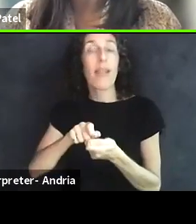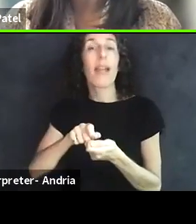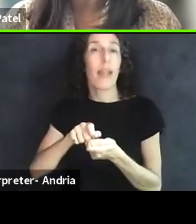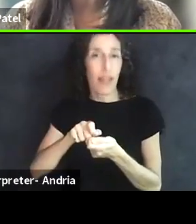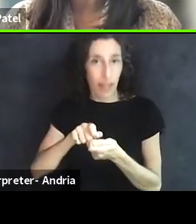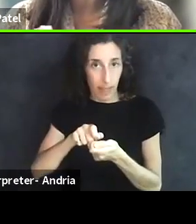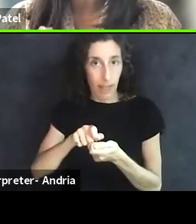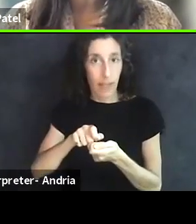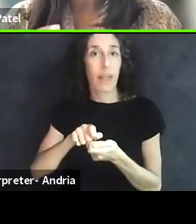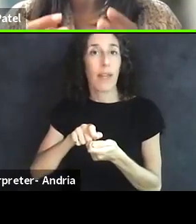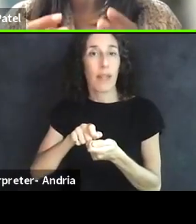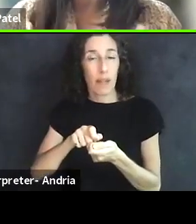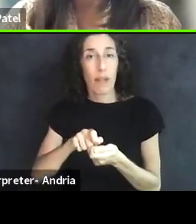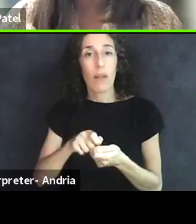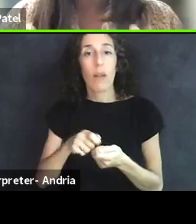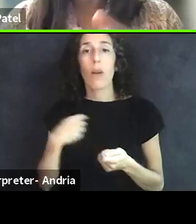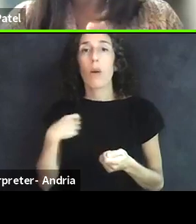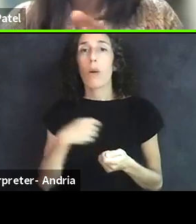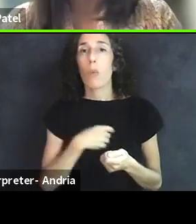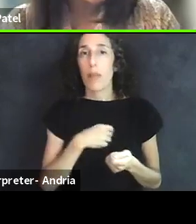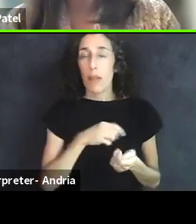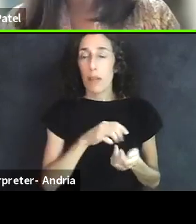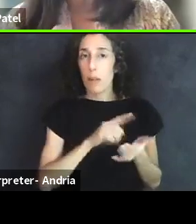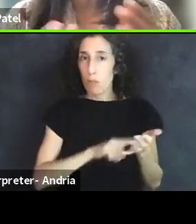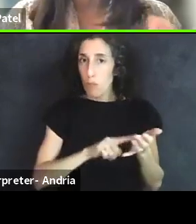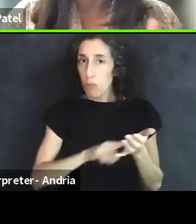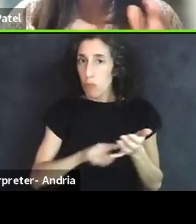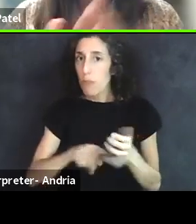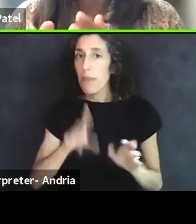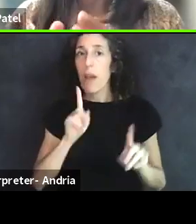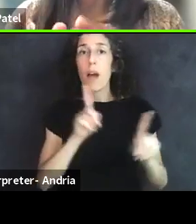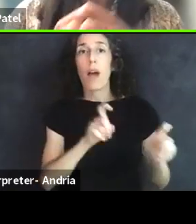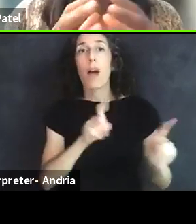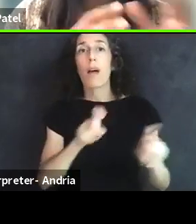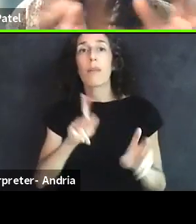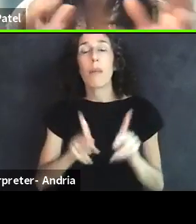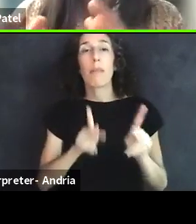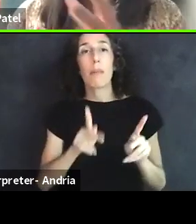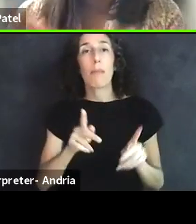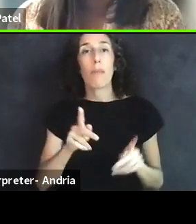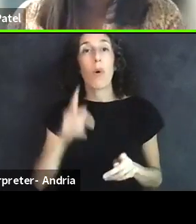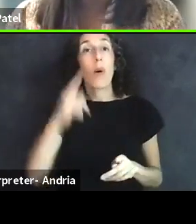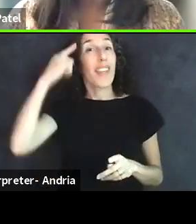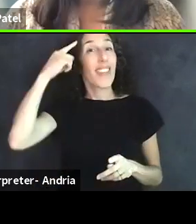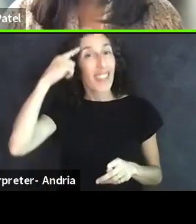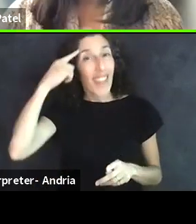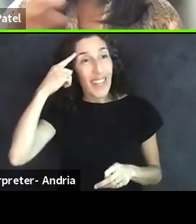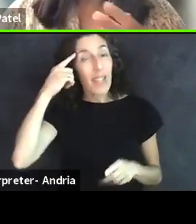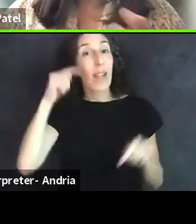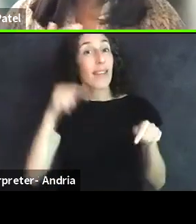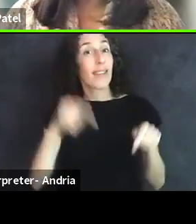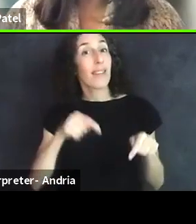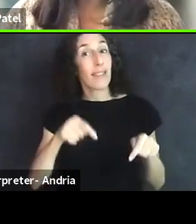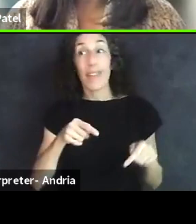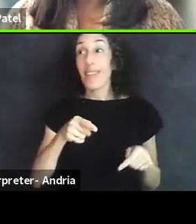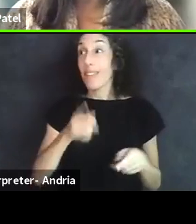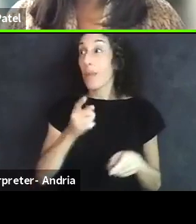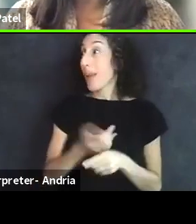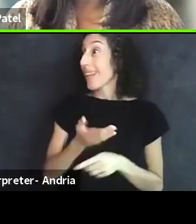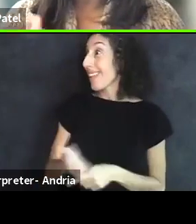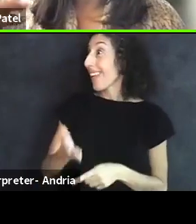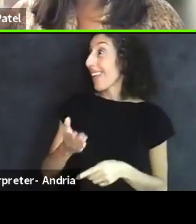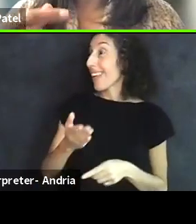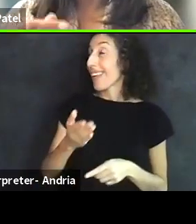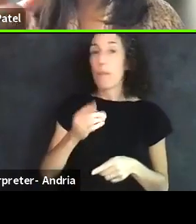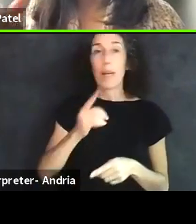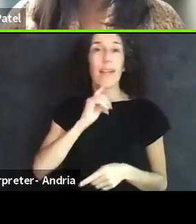is that a lot of people think they're doing it, but they're not doing it, or they're doing it EXRP light. And it's really